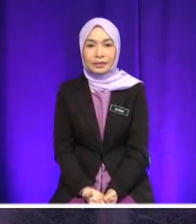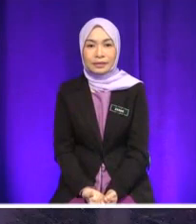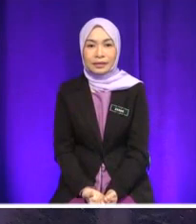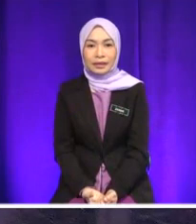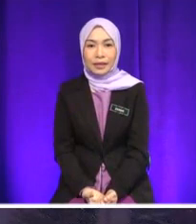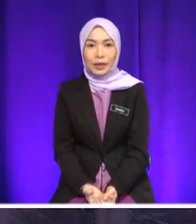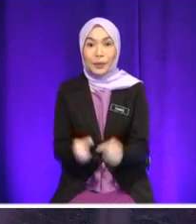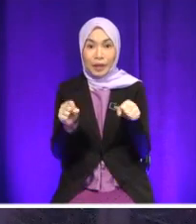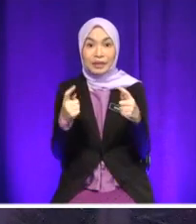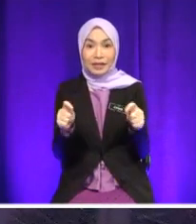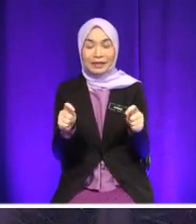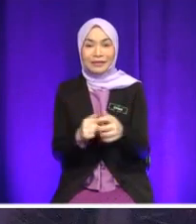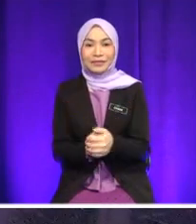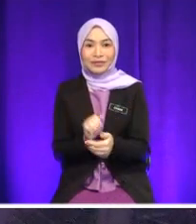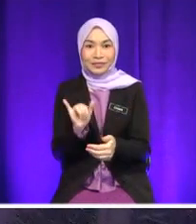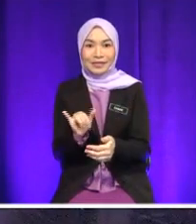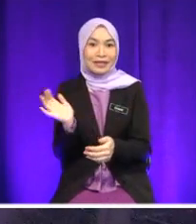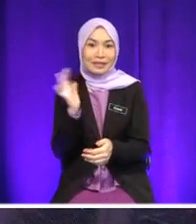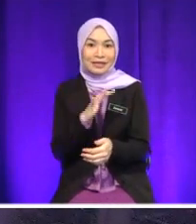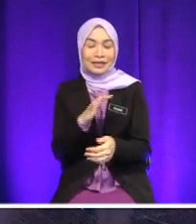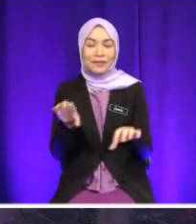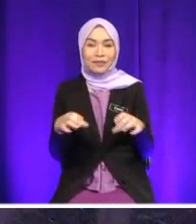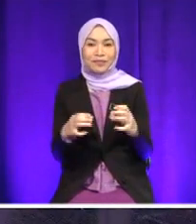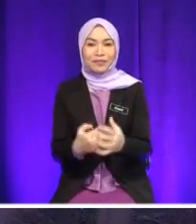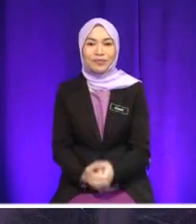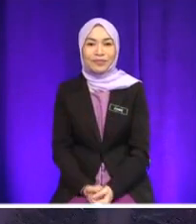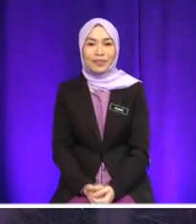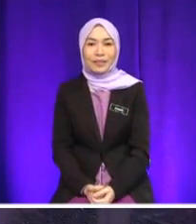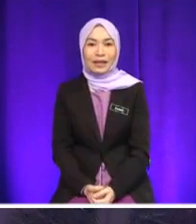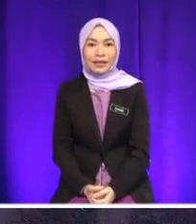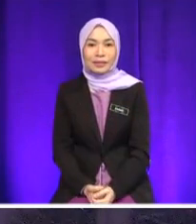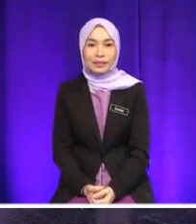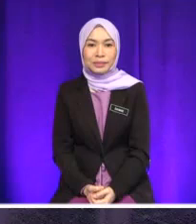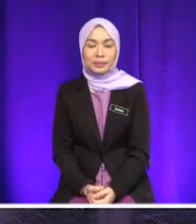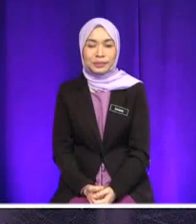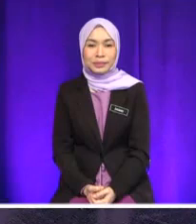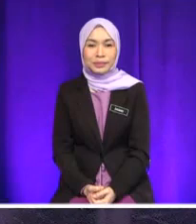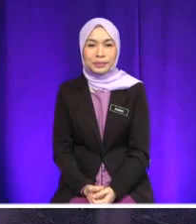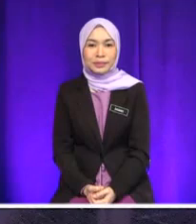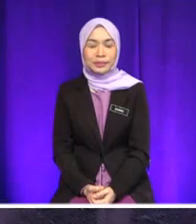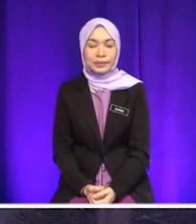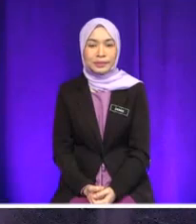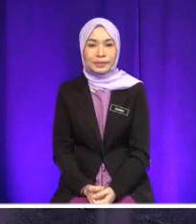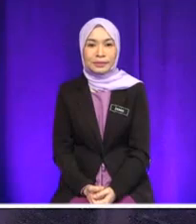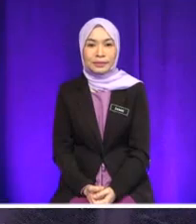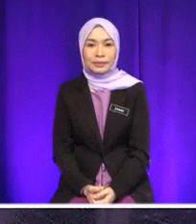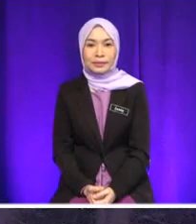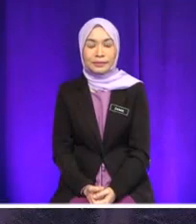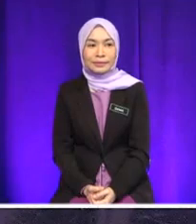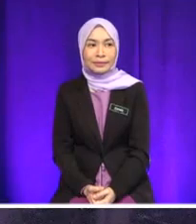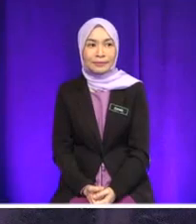Yeah, let's do that. Okay, maybe we'll start with the first group, okay? Ziqian and Rachel first. Okay,